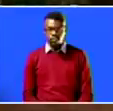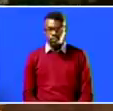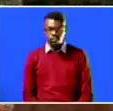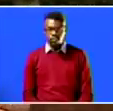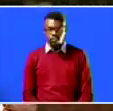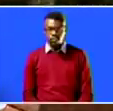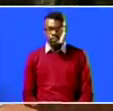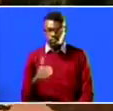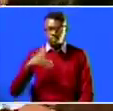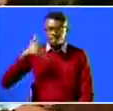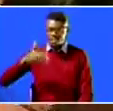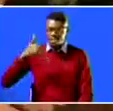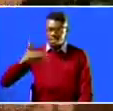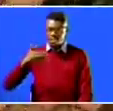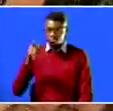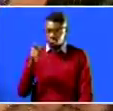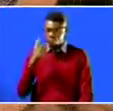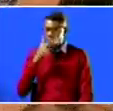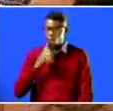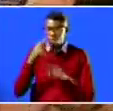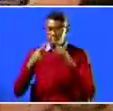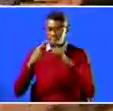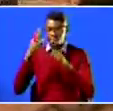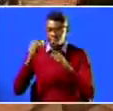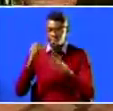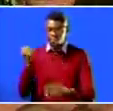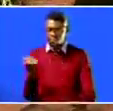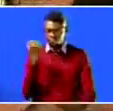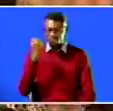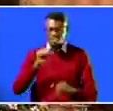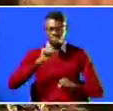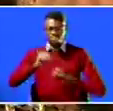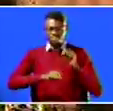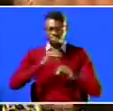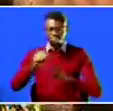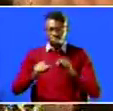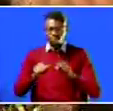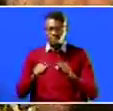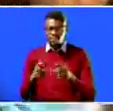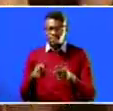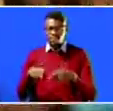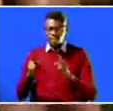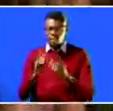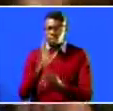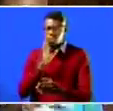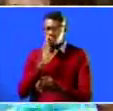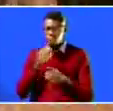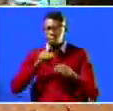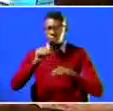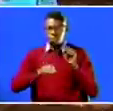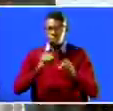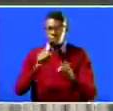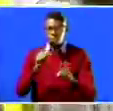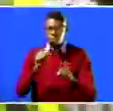Almost on a daily basis, the 30-year-old wakes up to the bike. She has had to perfect the art of borrowing, albeit